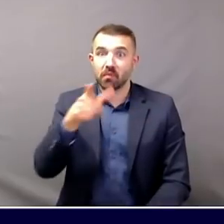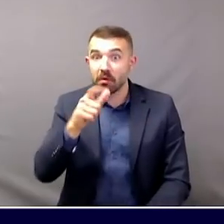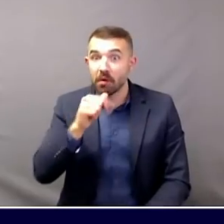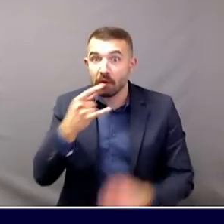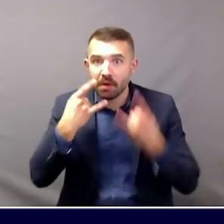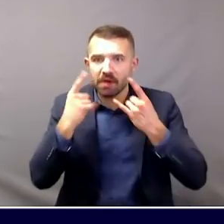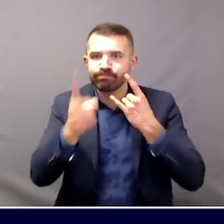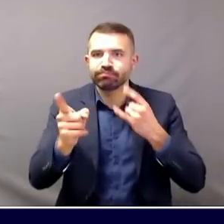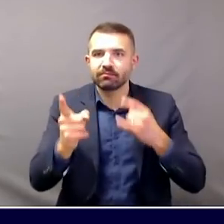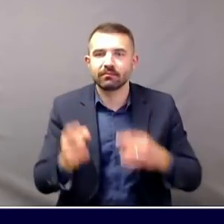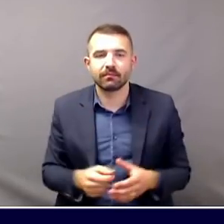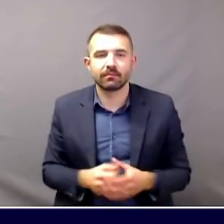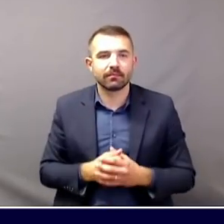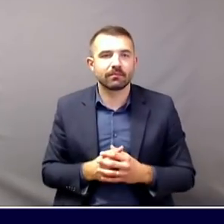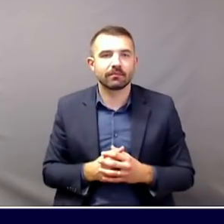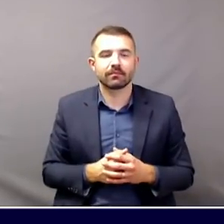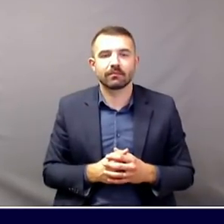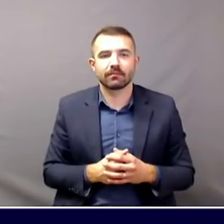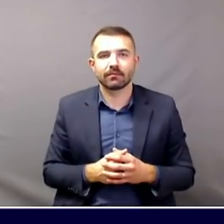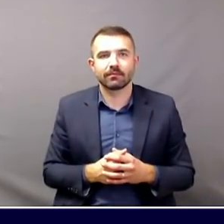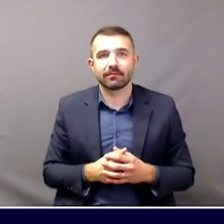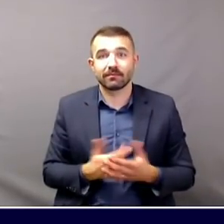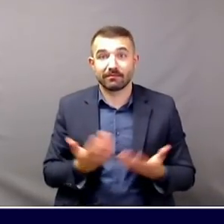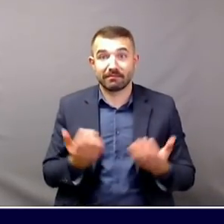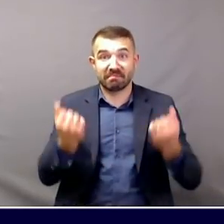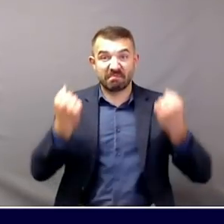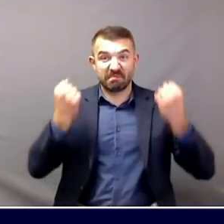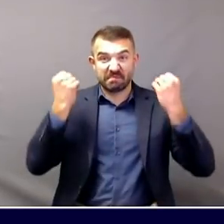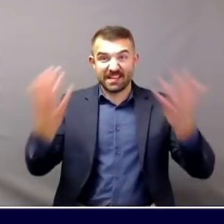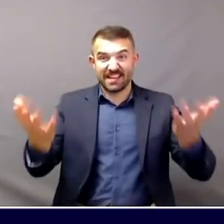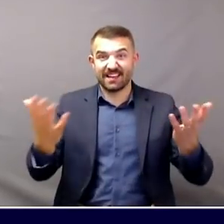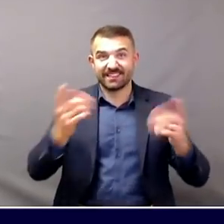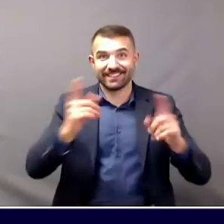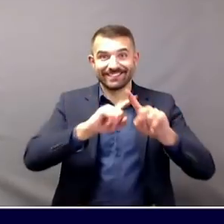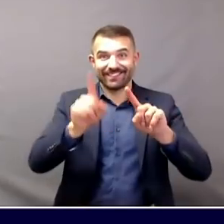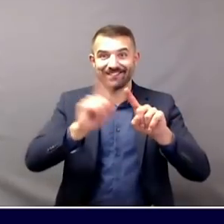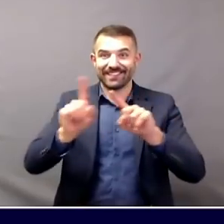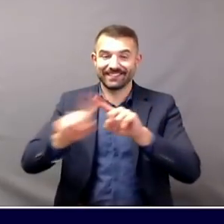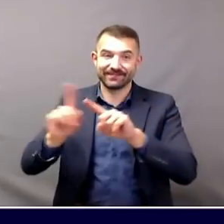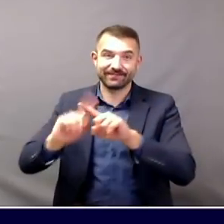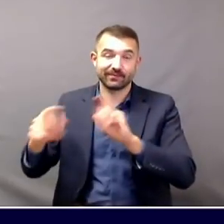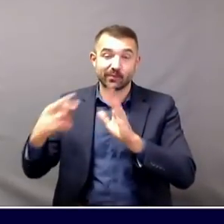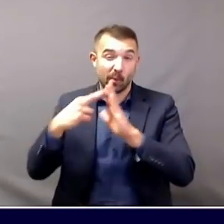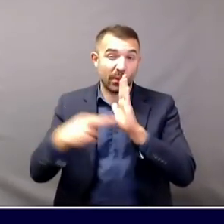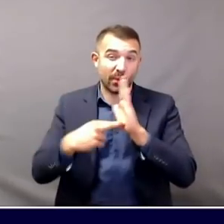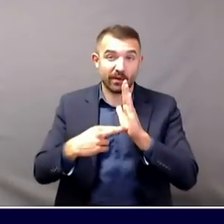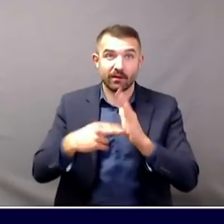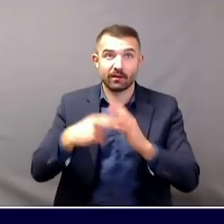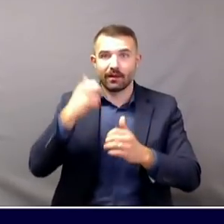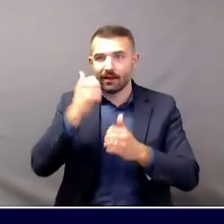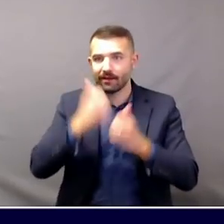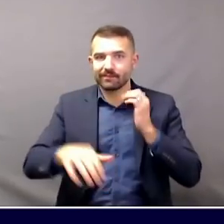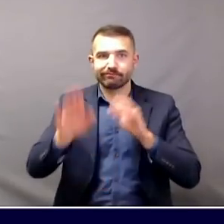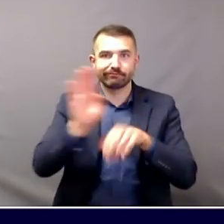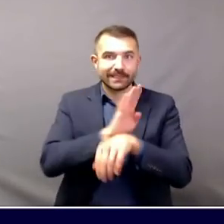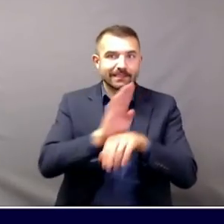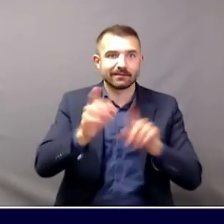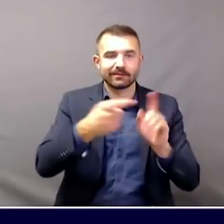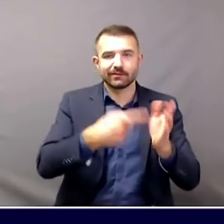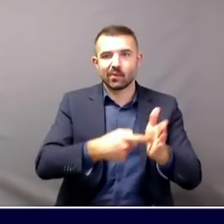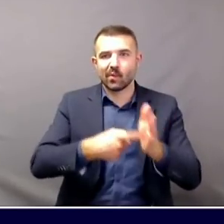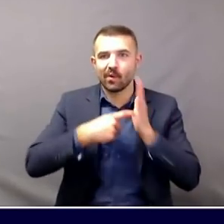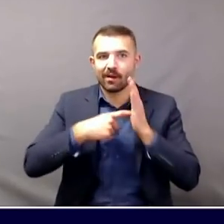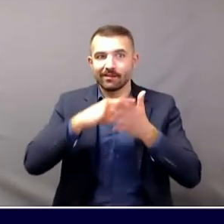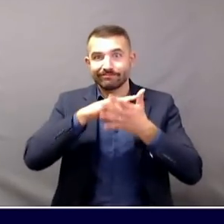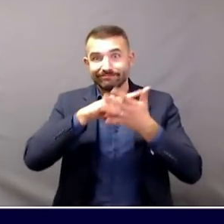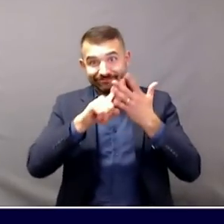there's all sorts of rules that different types of businesses do enforce for public health, for workplace safety. So we